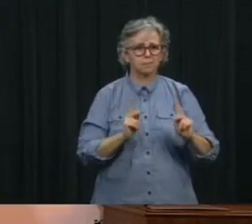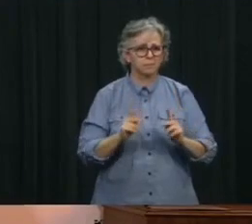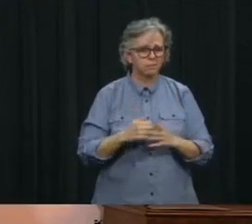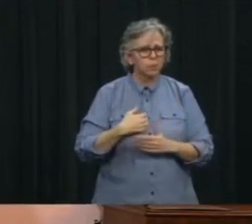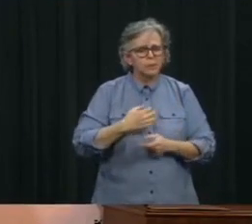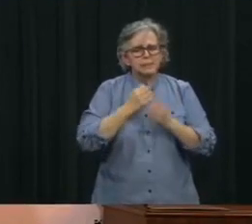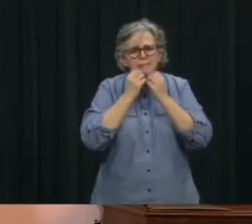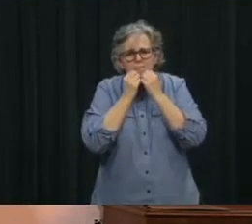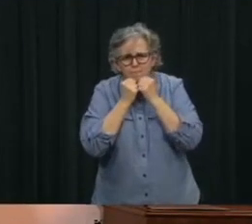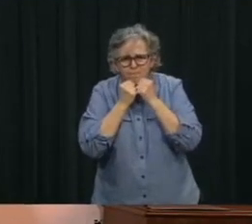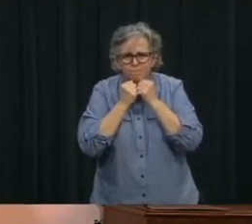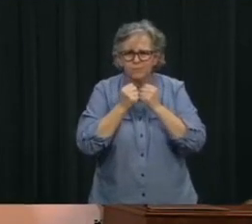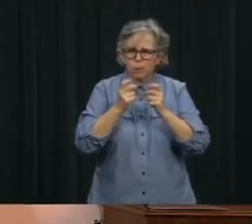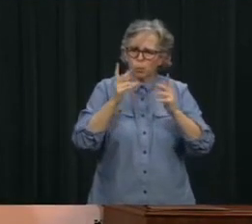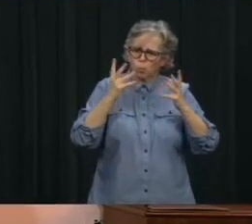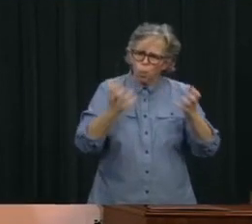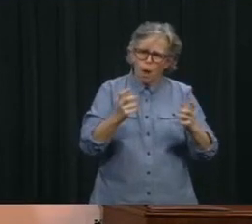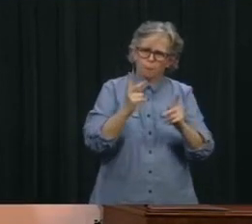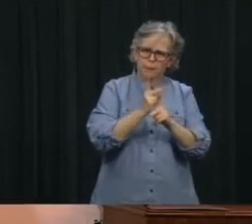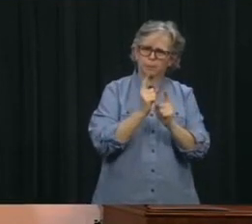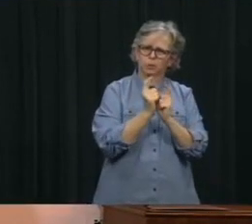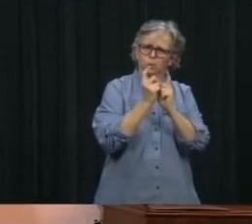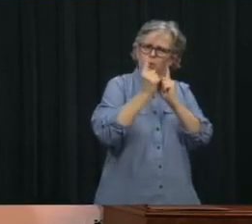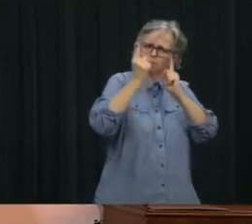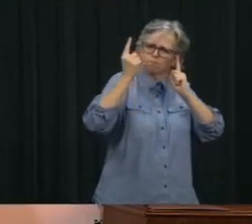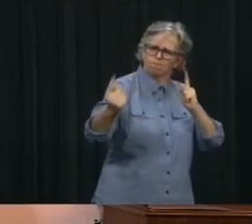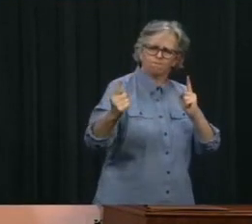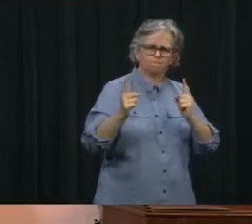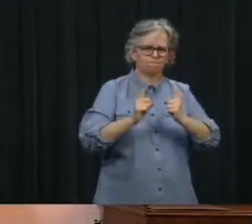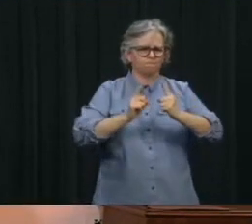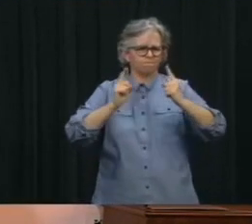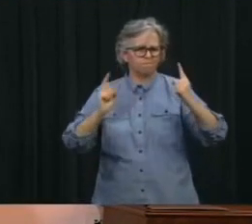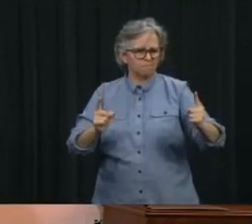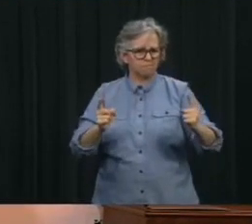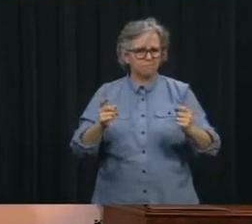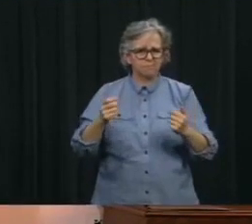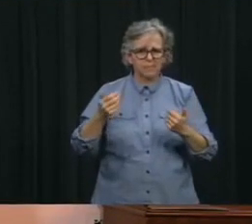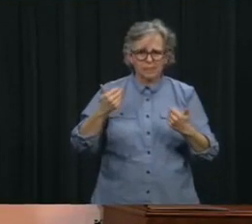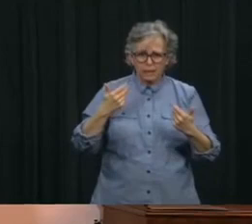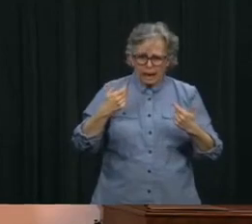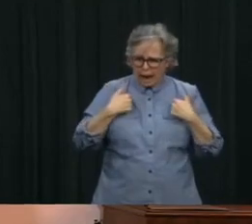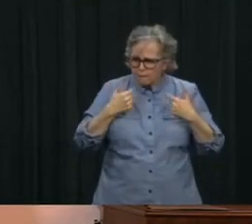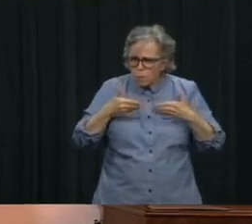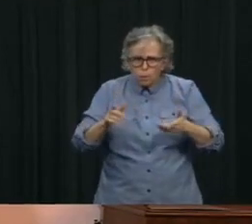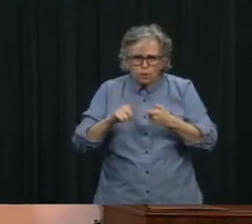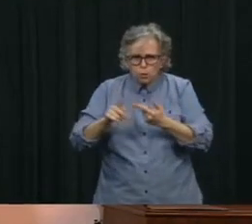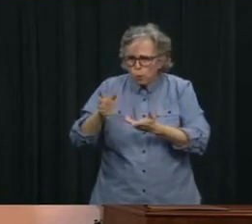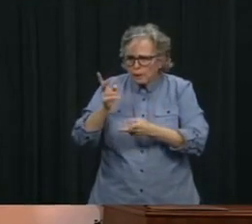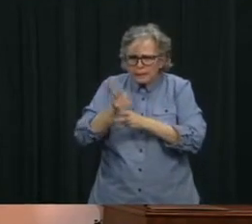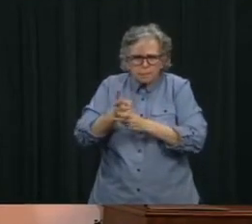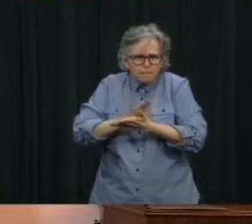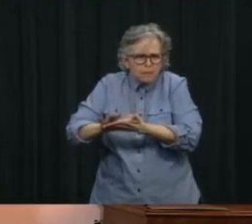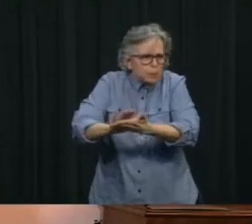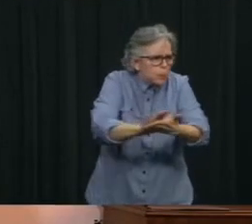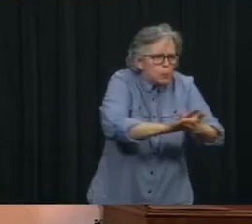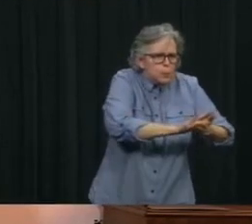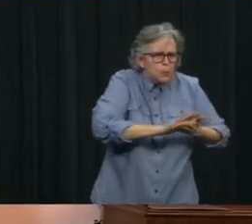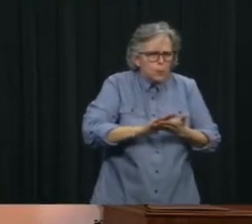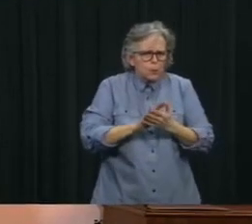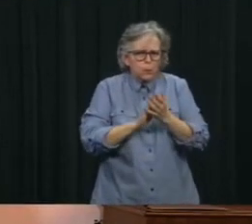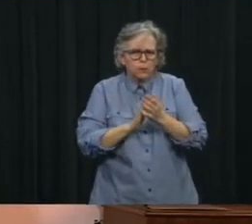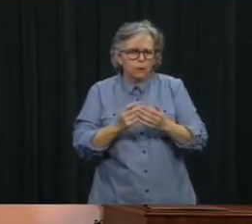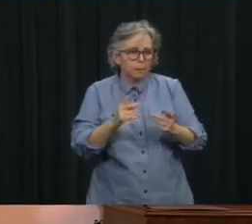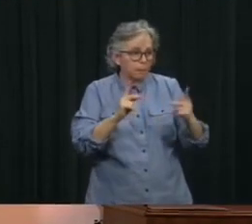making sure there's sanitizer everywhere, making sure when that employee comes in, there's a discussion with that employee. How are